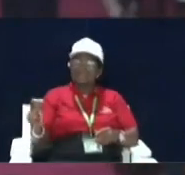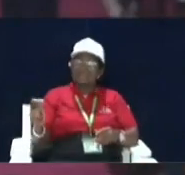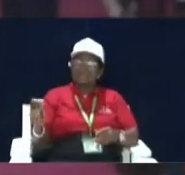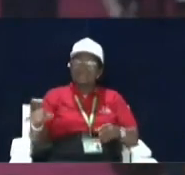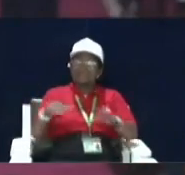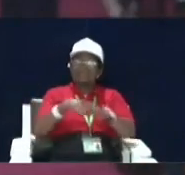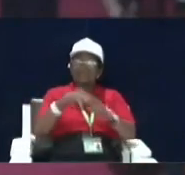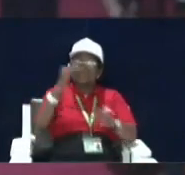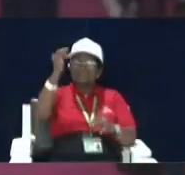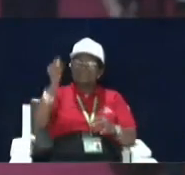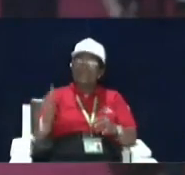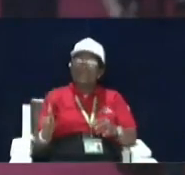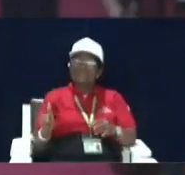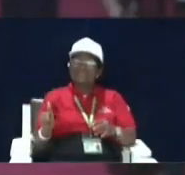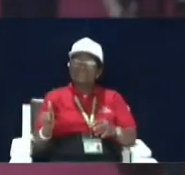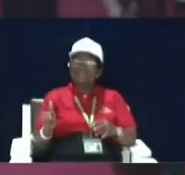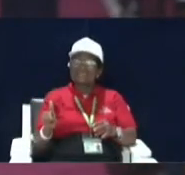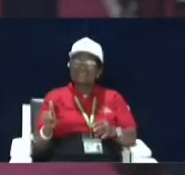maritally,